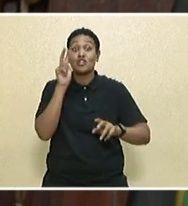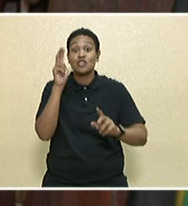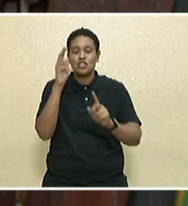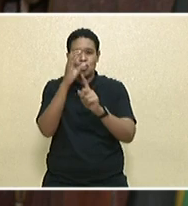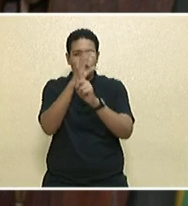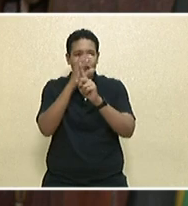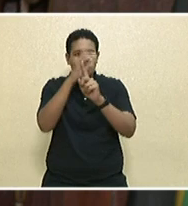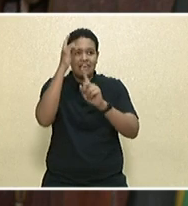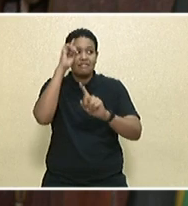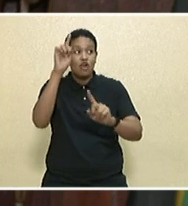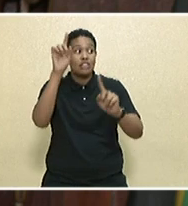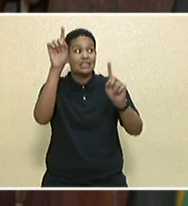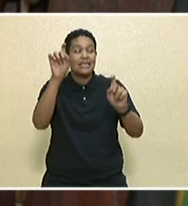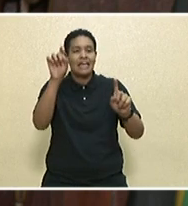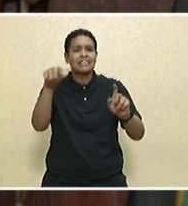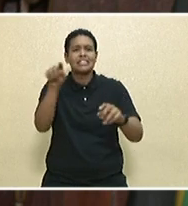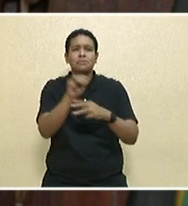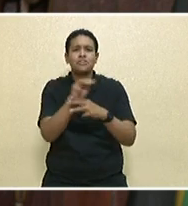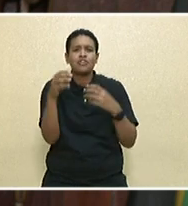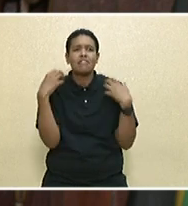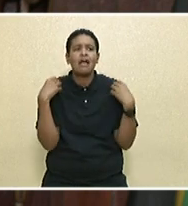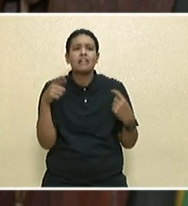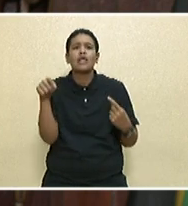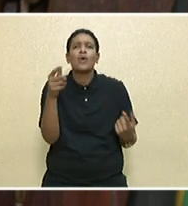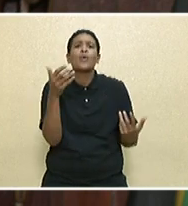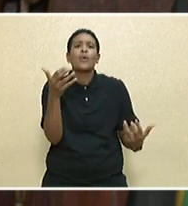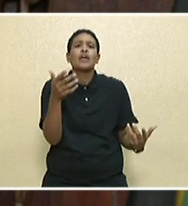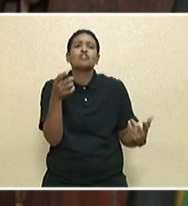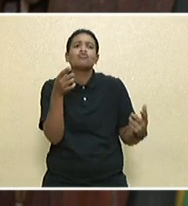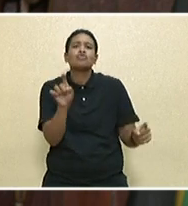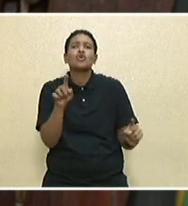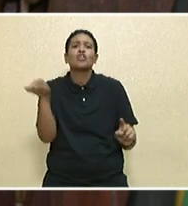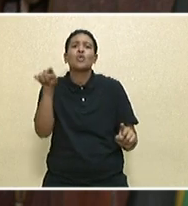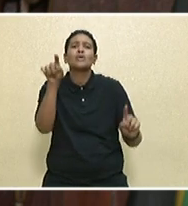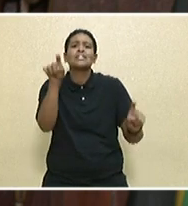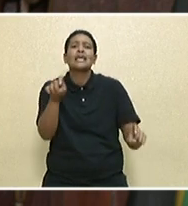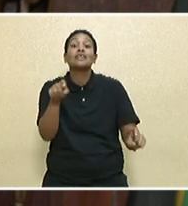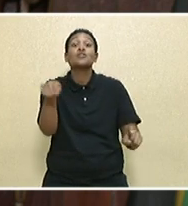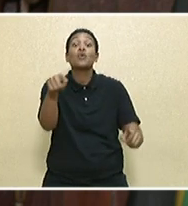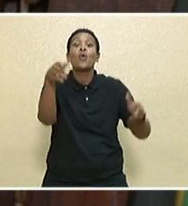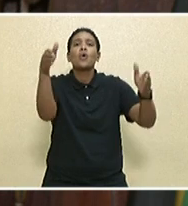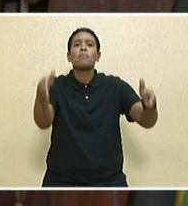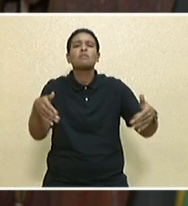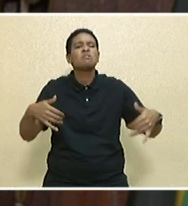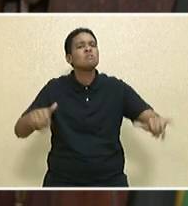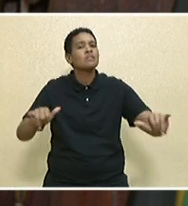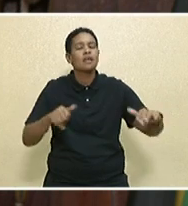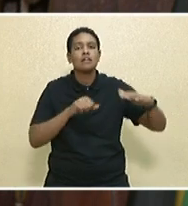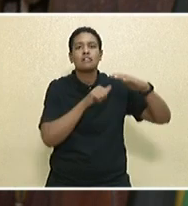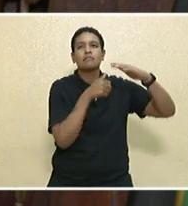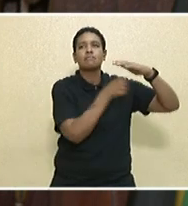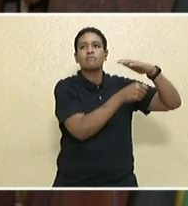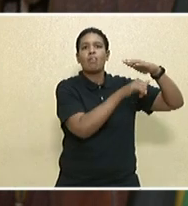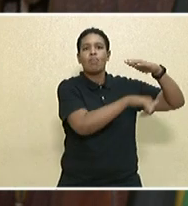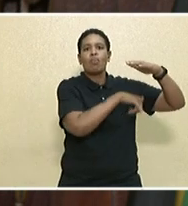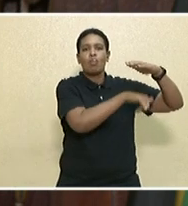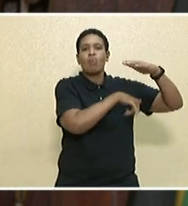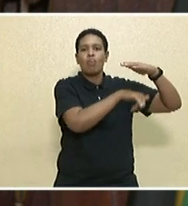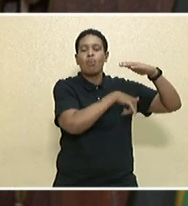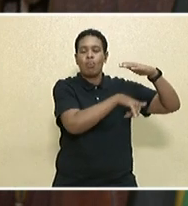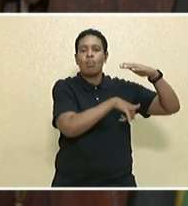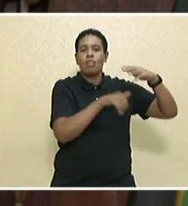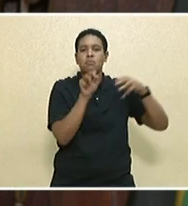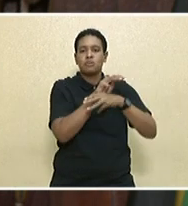for testing, and they are awaiting the results of those tests. Those persons remain under quarantine, and the Ministry of